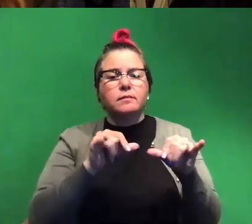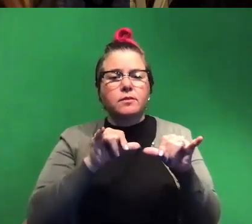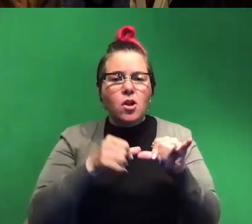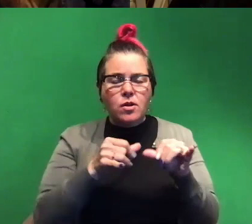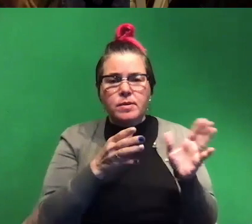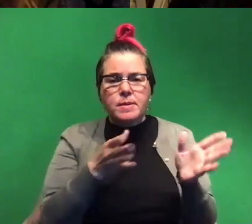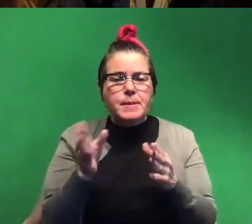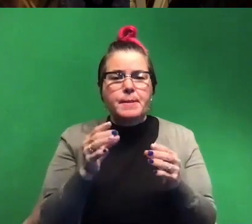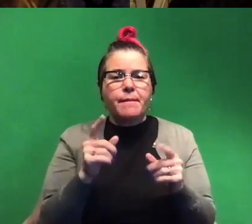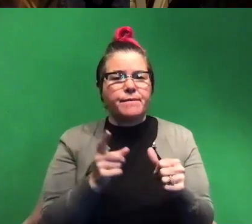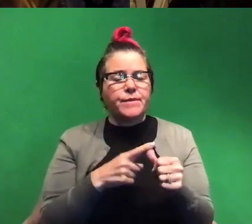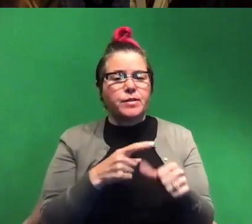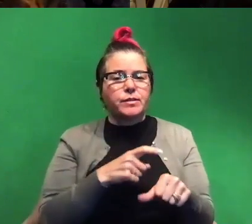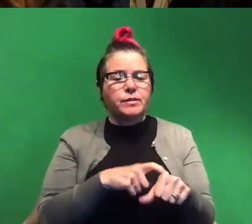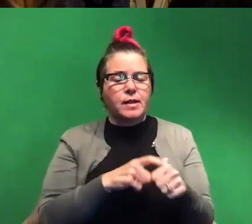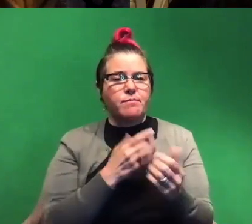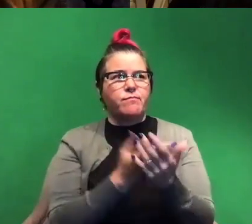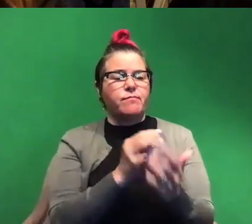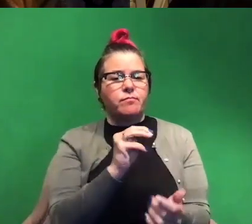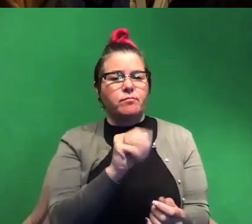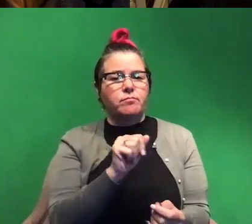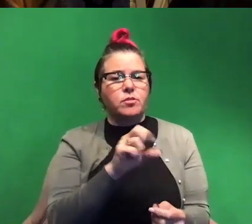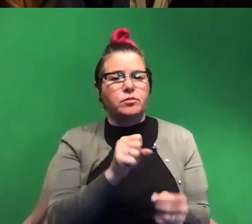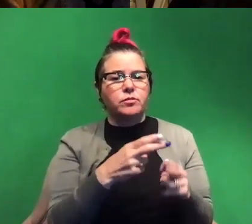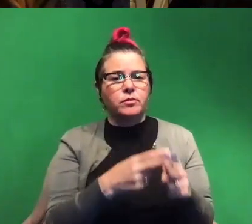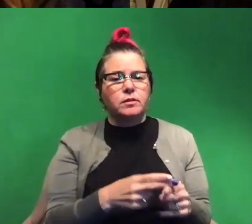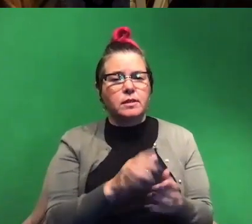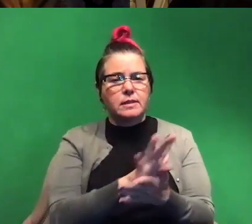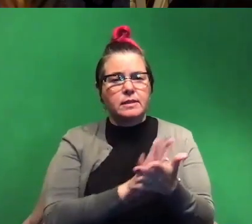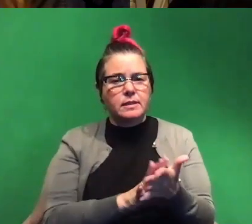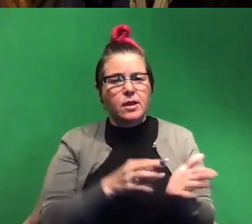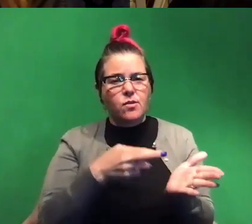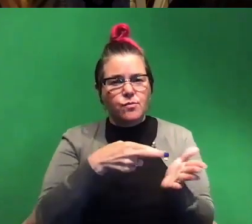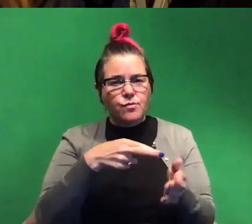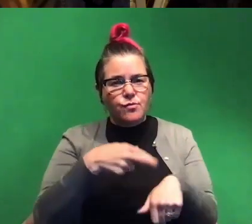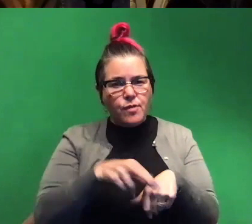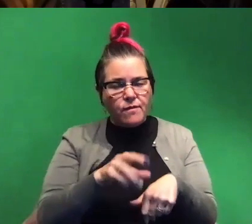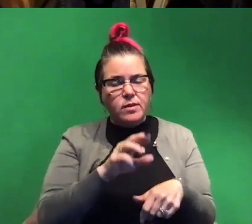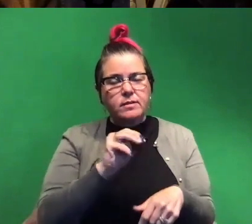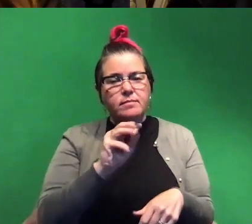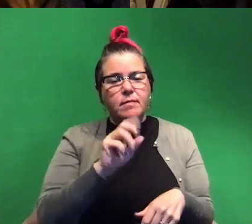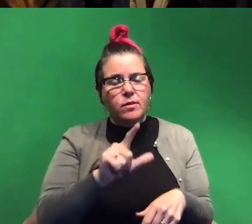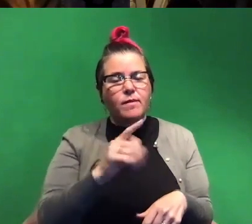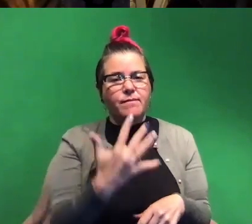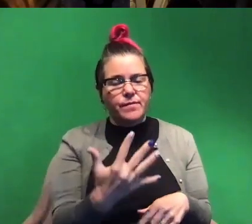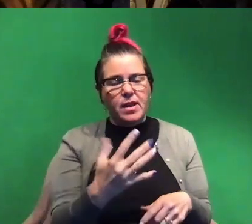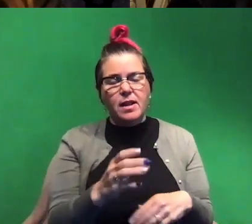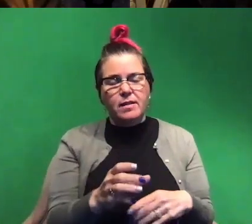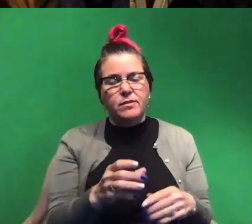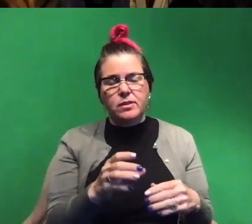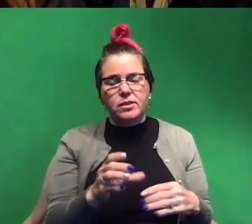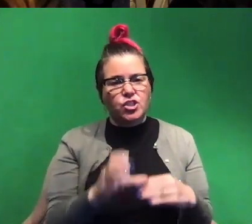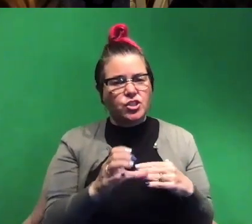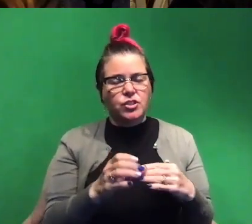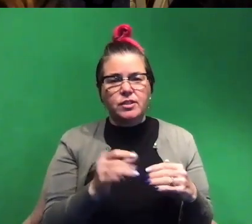for just the first time they're going to Mars, is called the Design Reference Manual 5. It's a very long document if you need